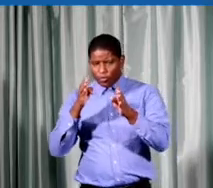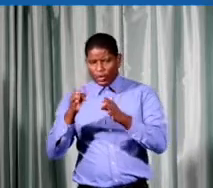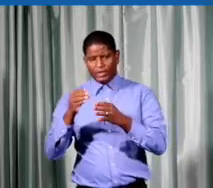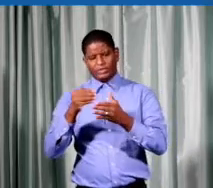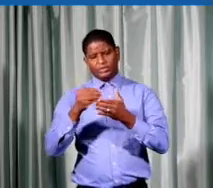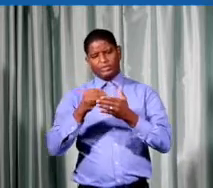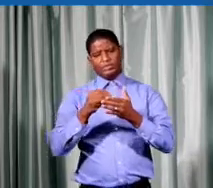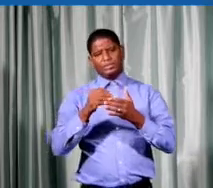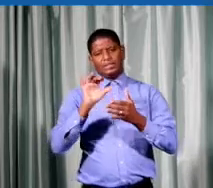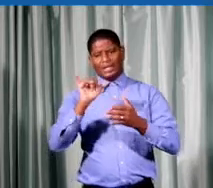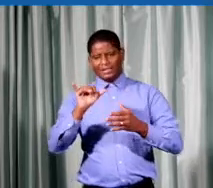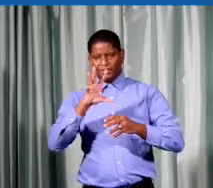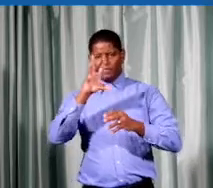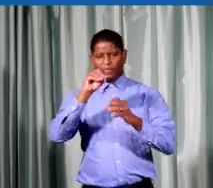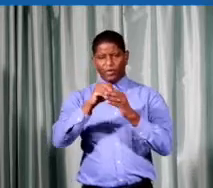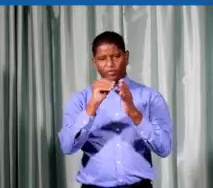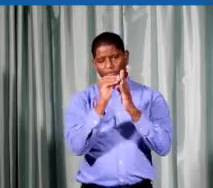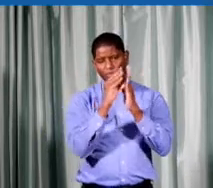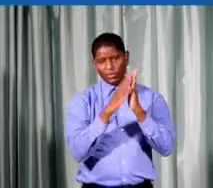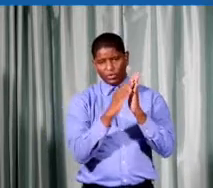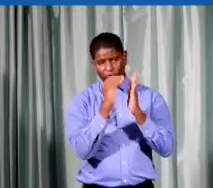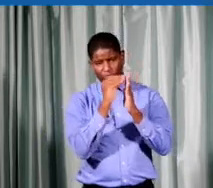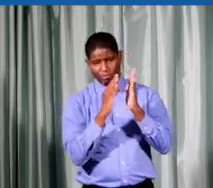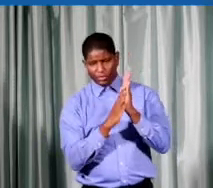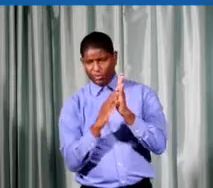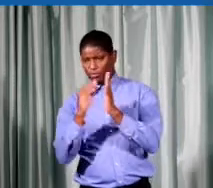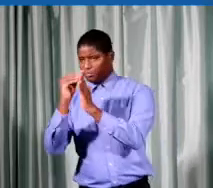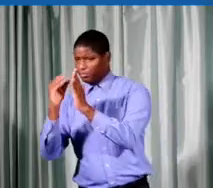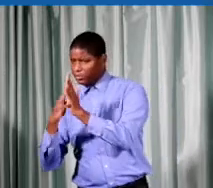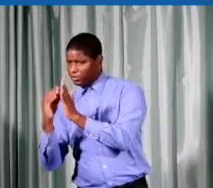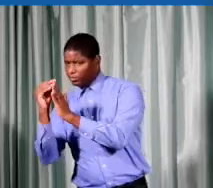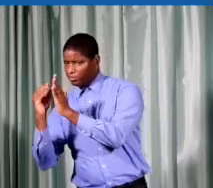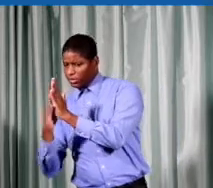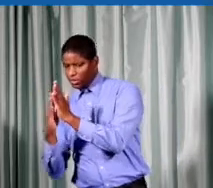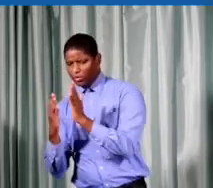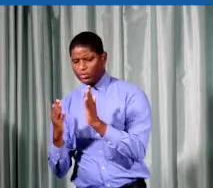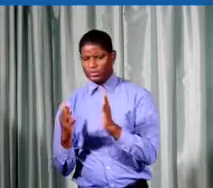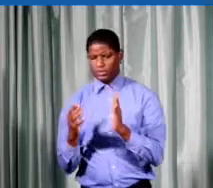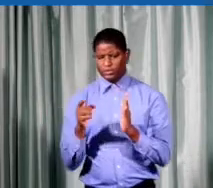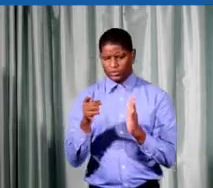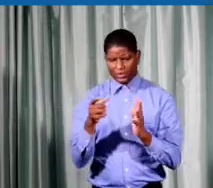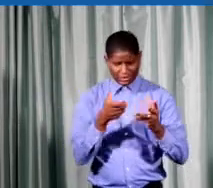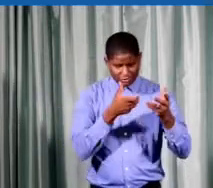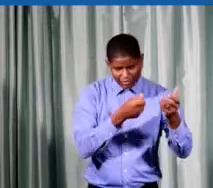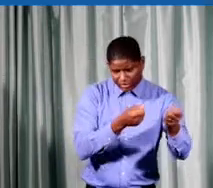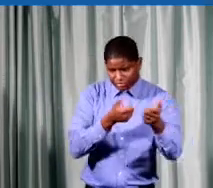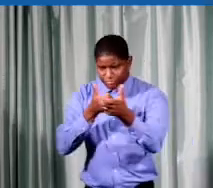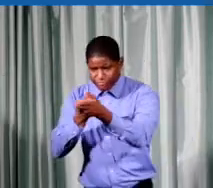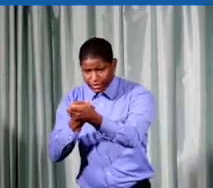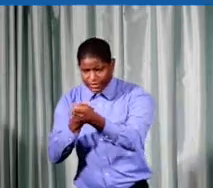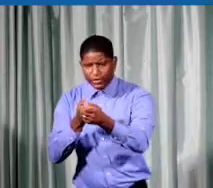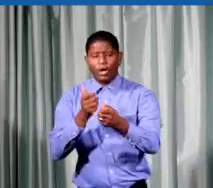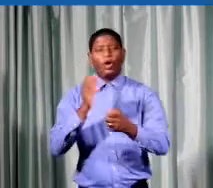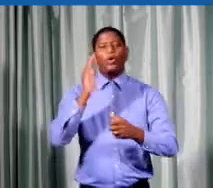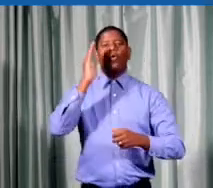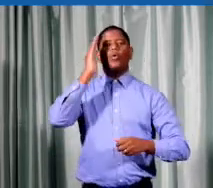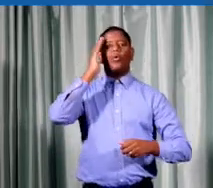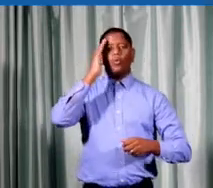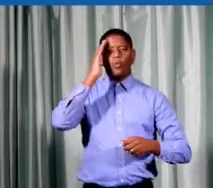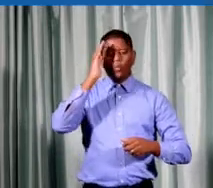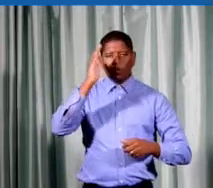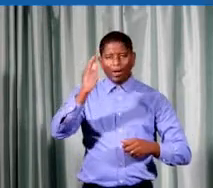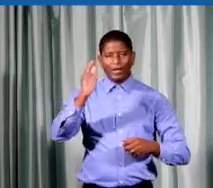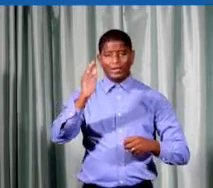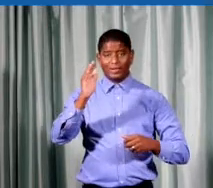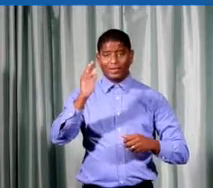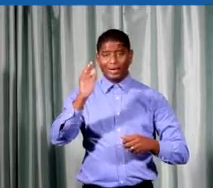build integrity into the records so that you trust the records, then I don't need to count.